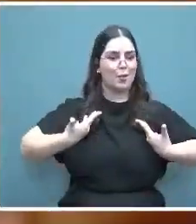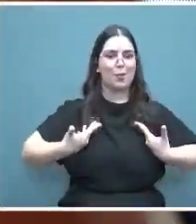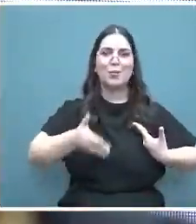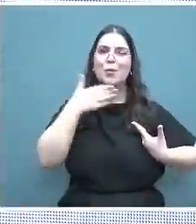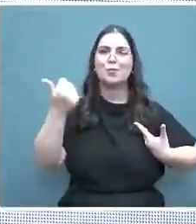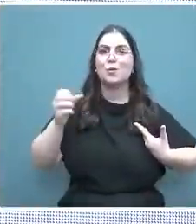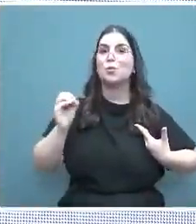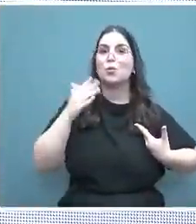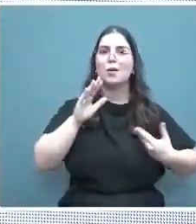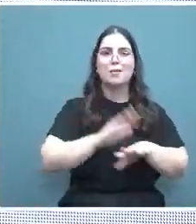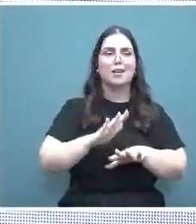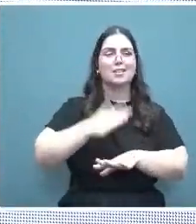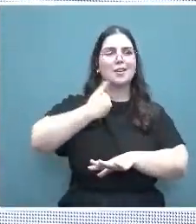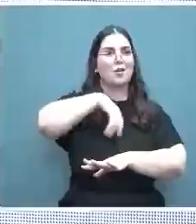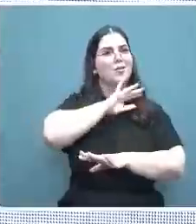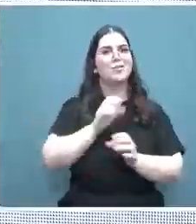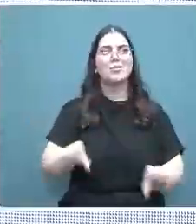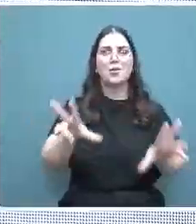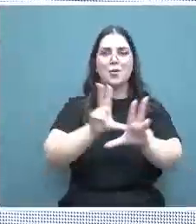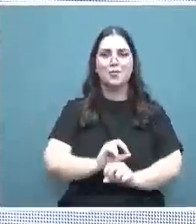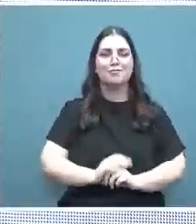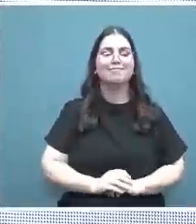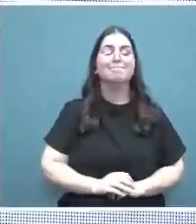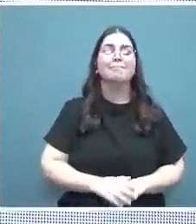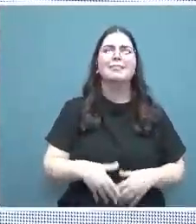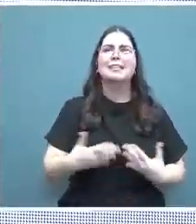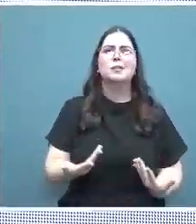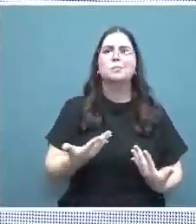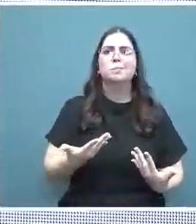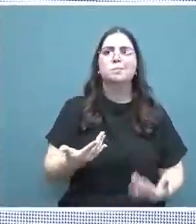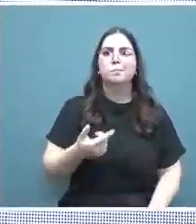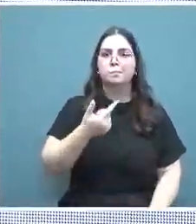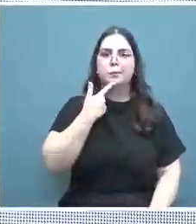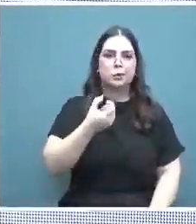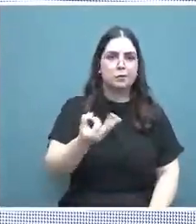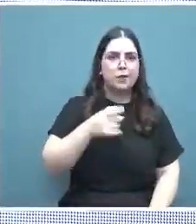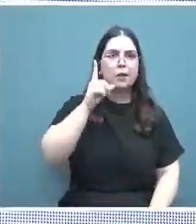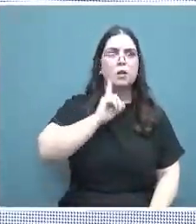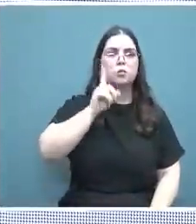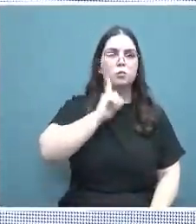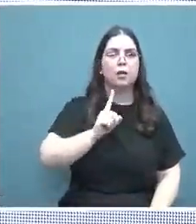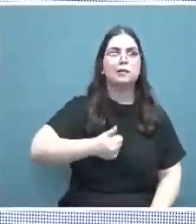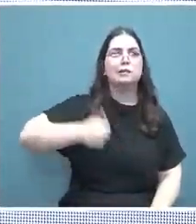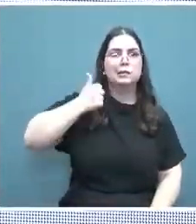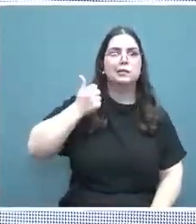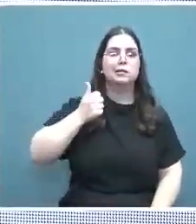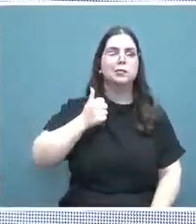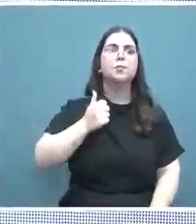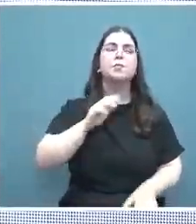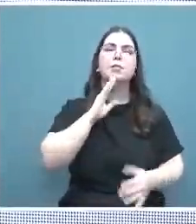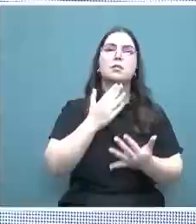scarf. So why are women essential in peace building